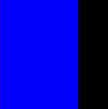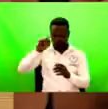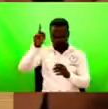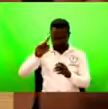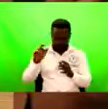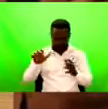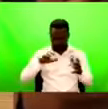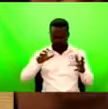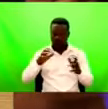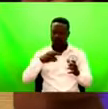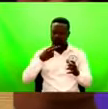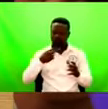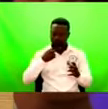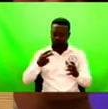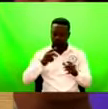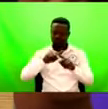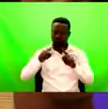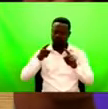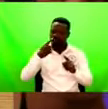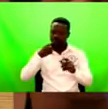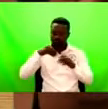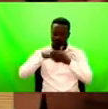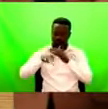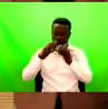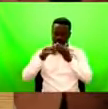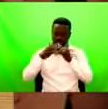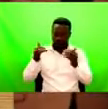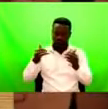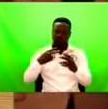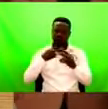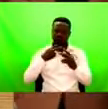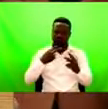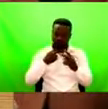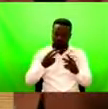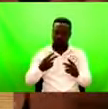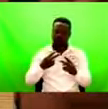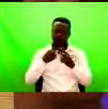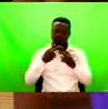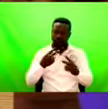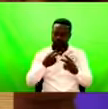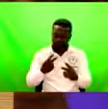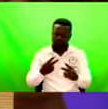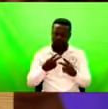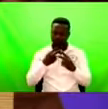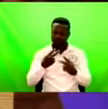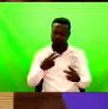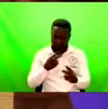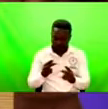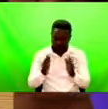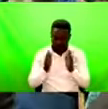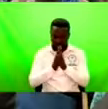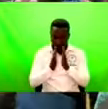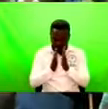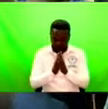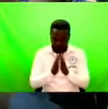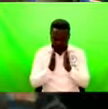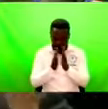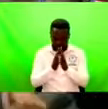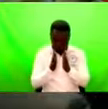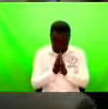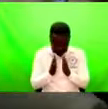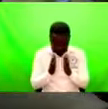so tali bele, sale balakabatali, shakabo tali dalabai.